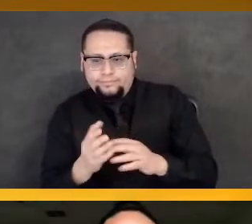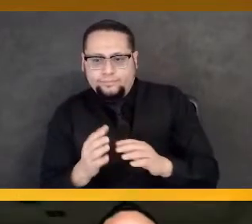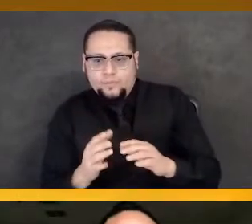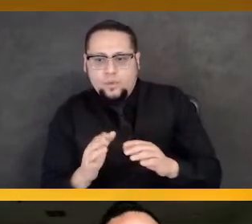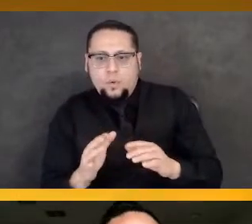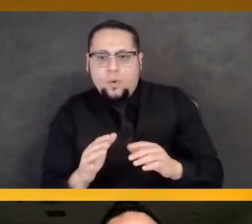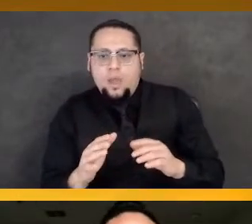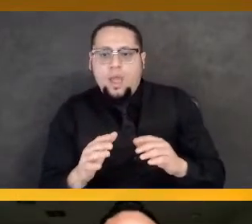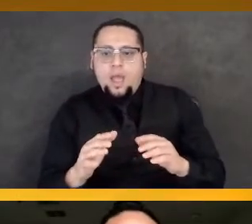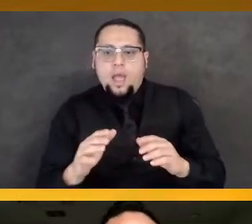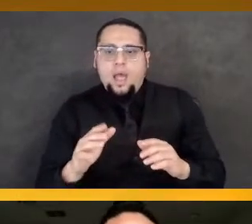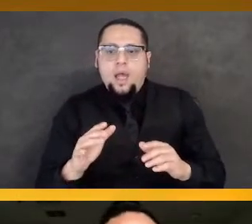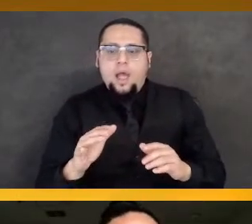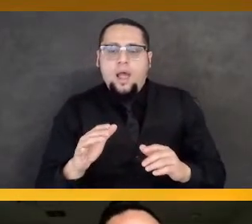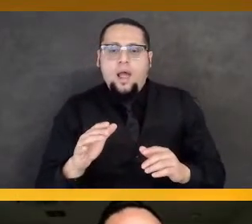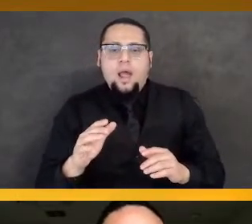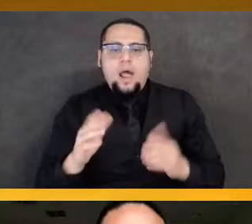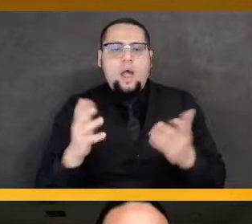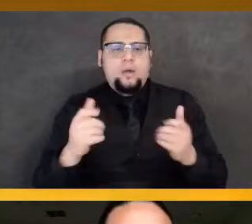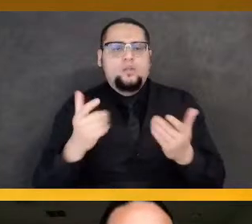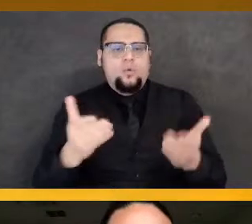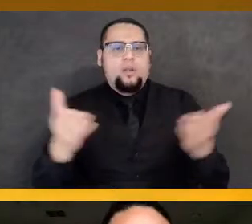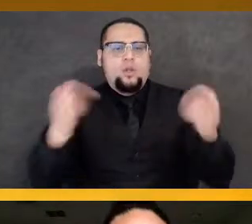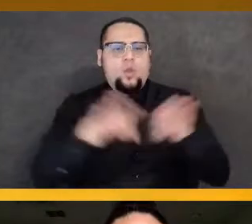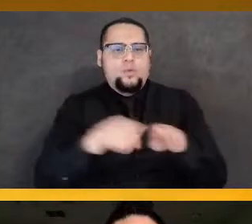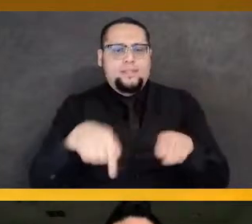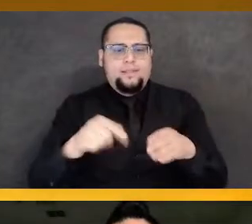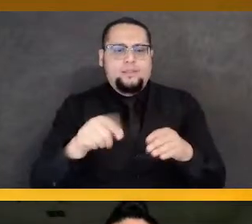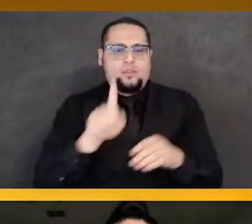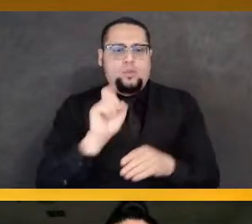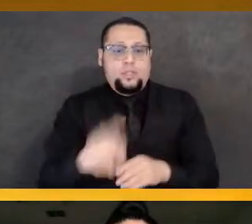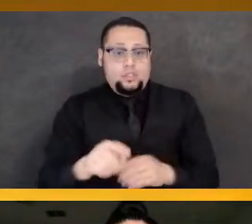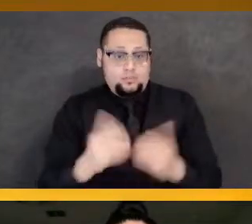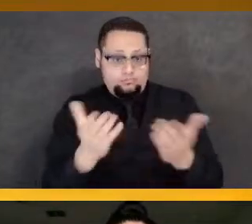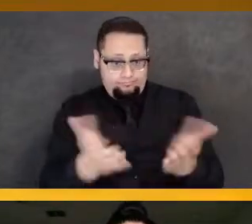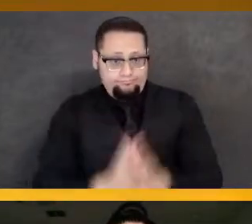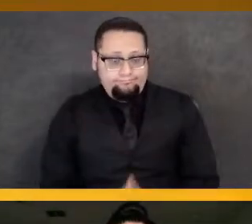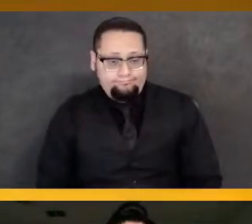you the opportunity to maybe close us out on this question.